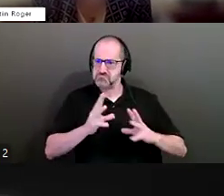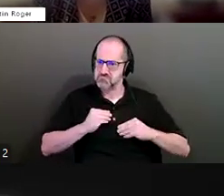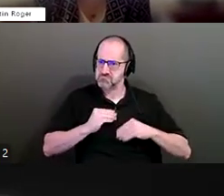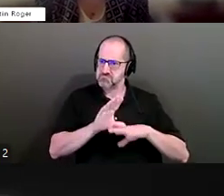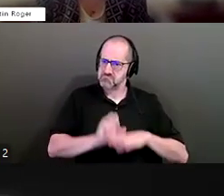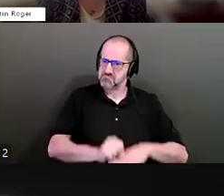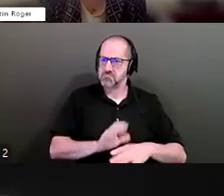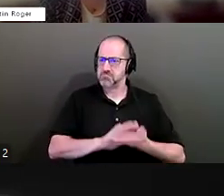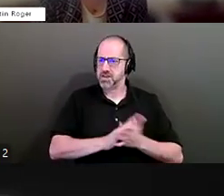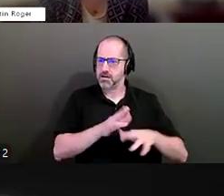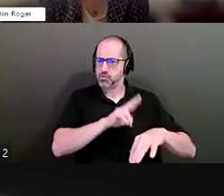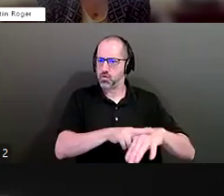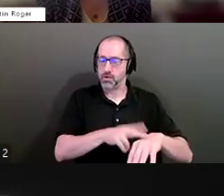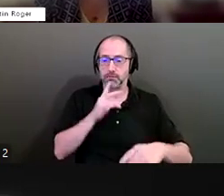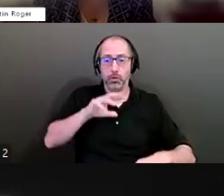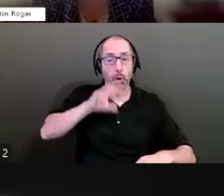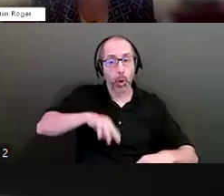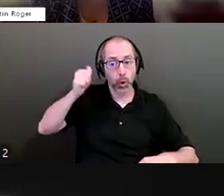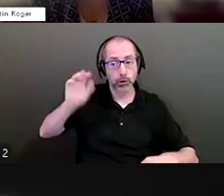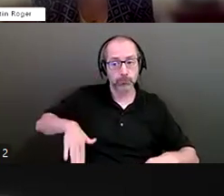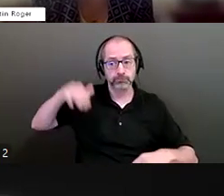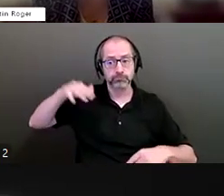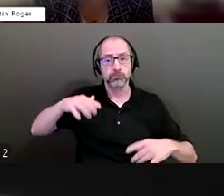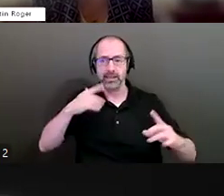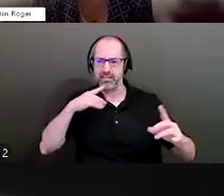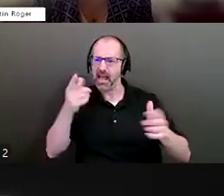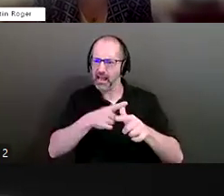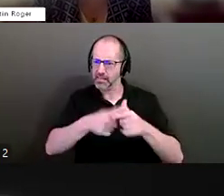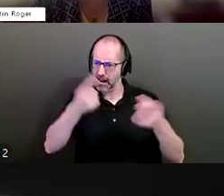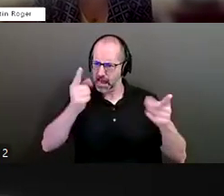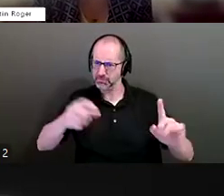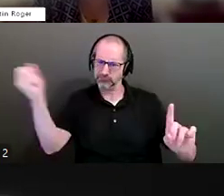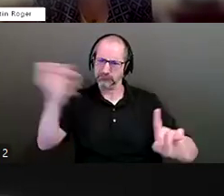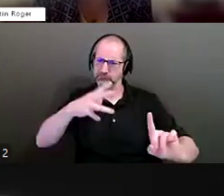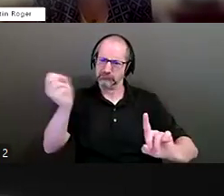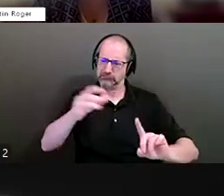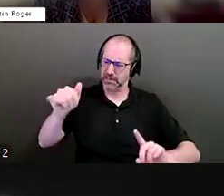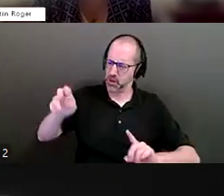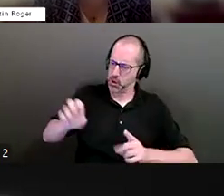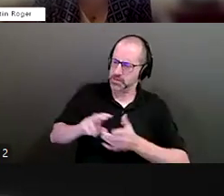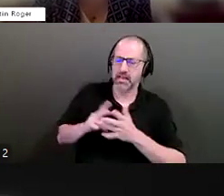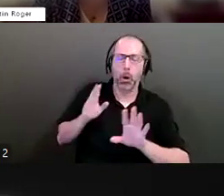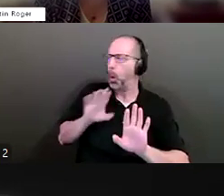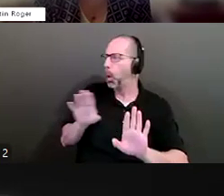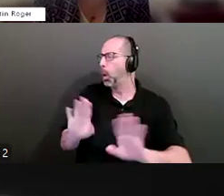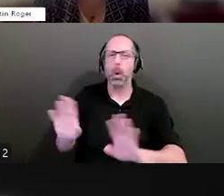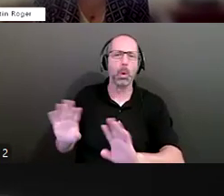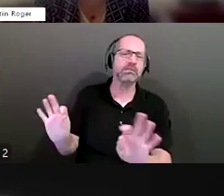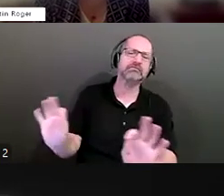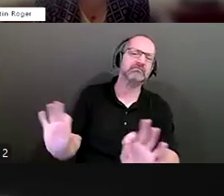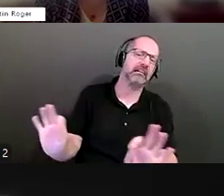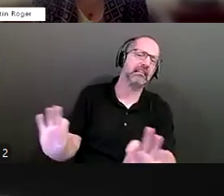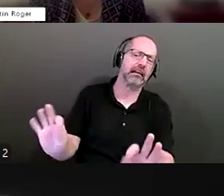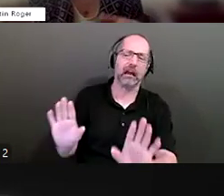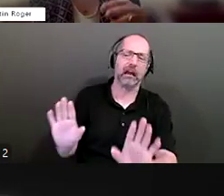older individuals who've experienced abuse may tend to minimize it or kind of normalize it. And they